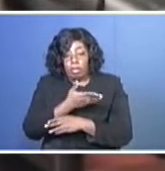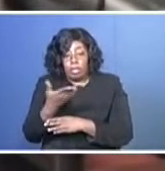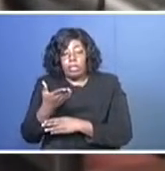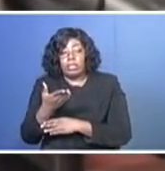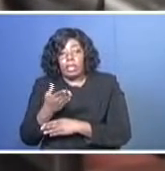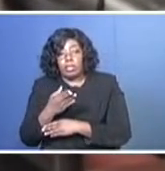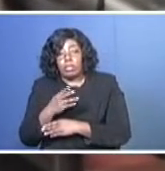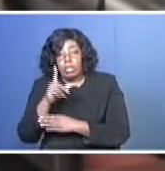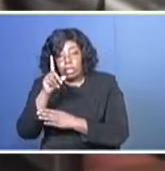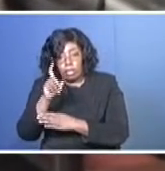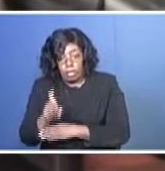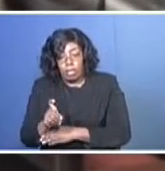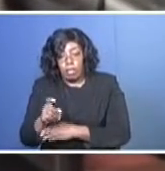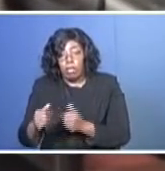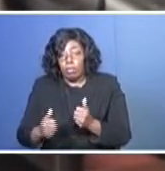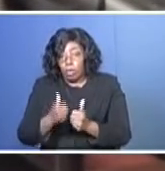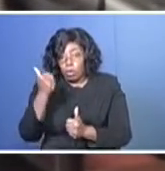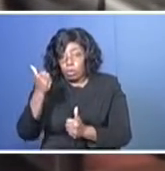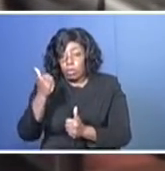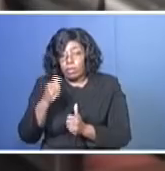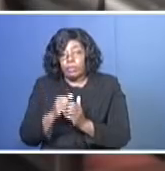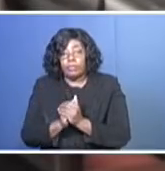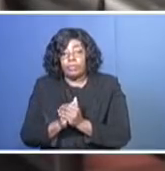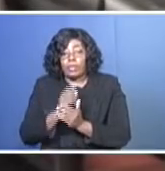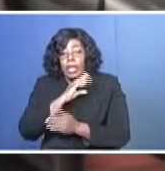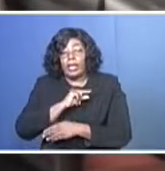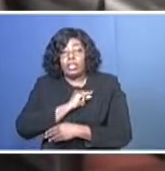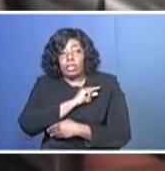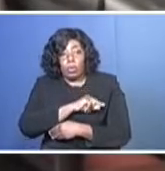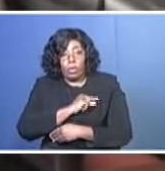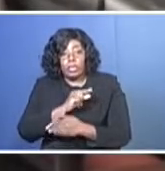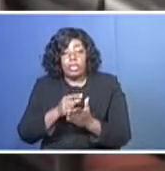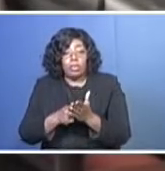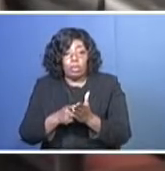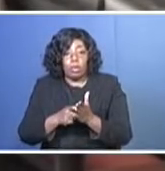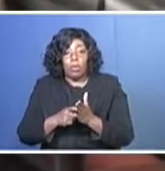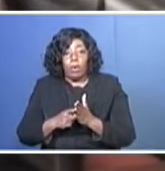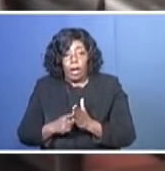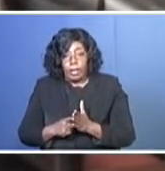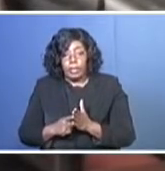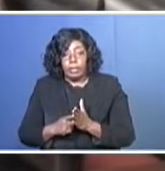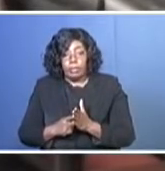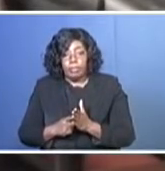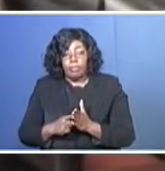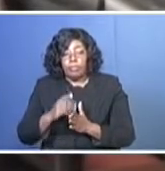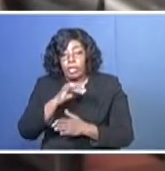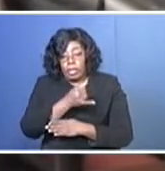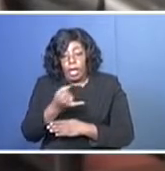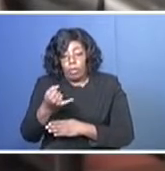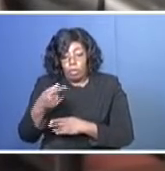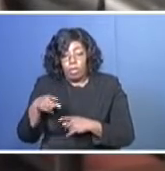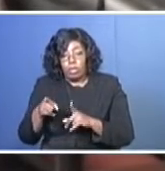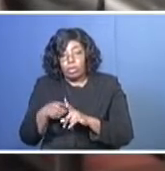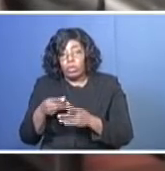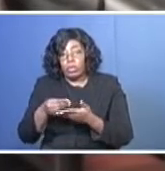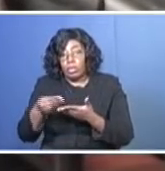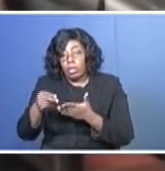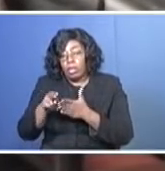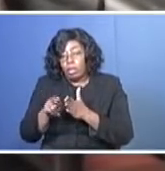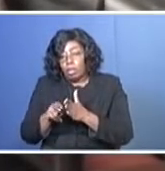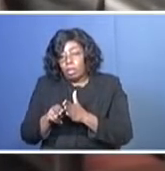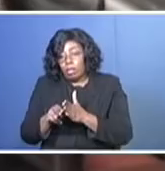demand at the quality that is required, and that the goods get to the purchasers on